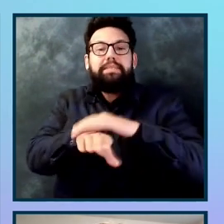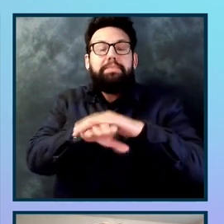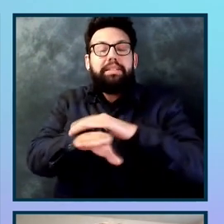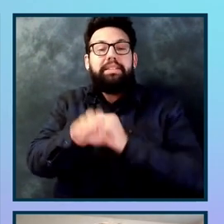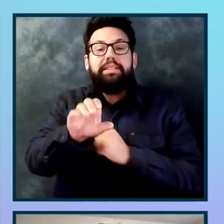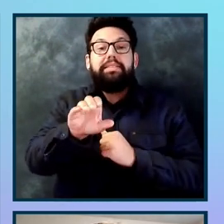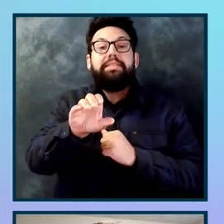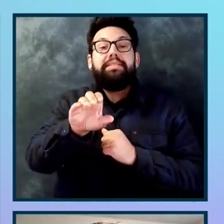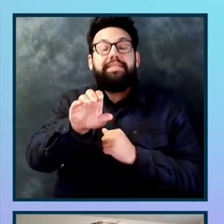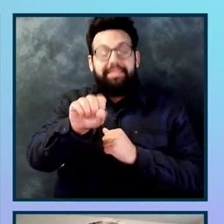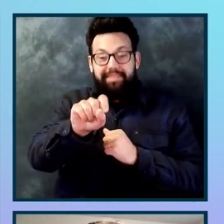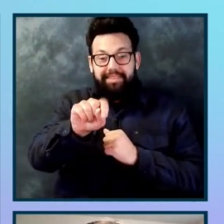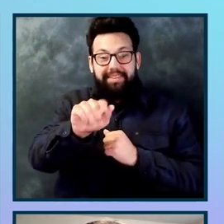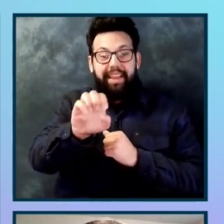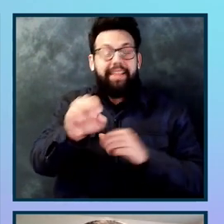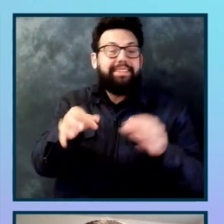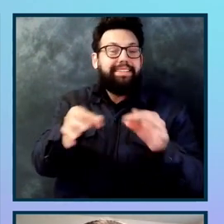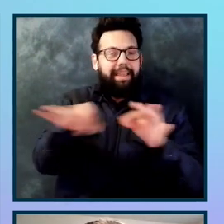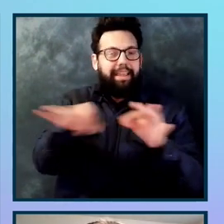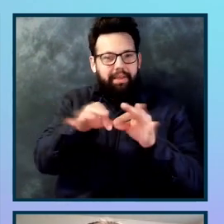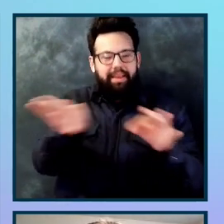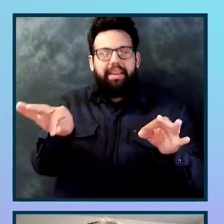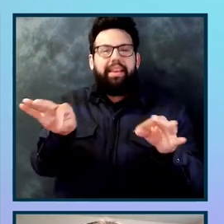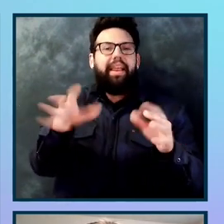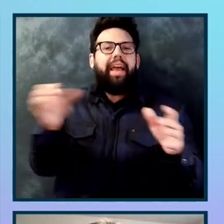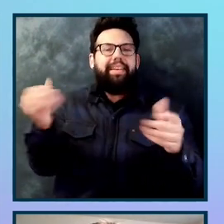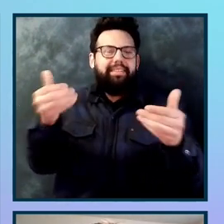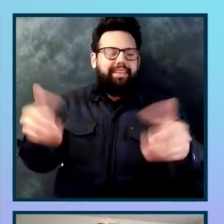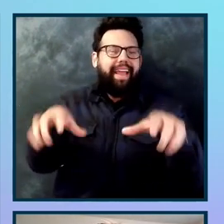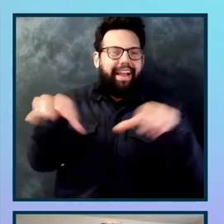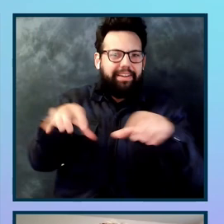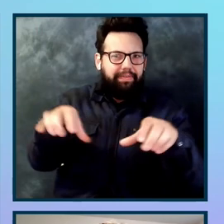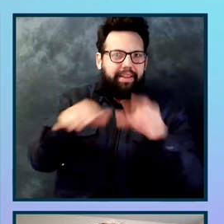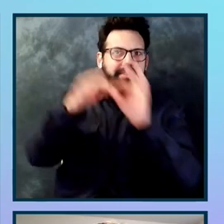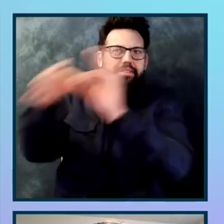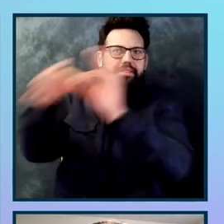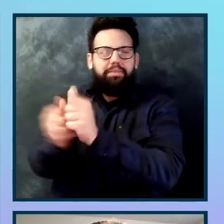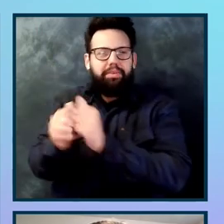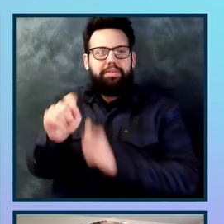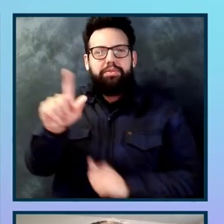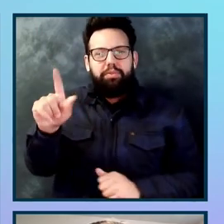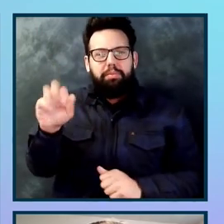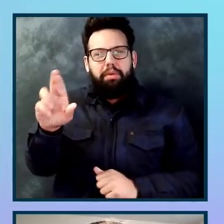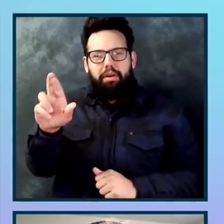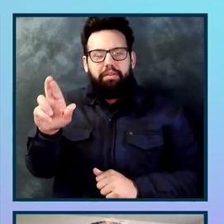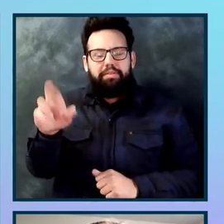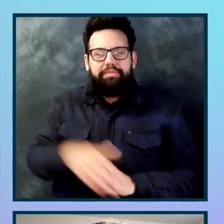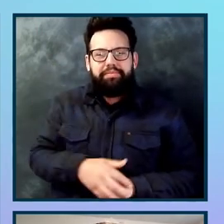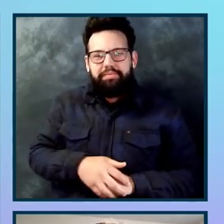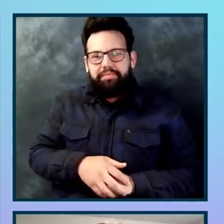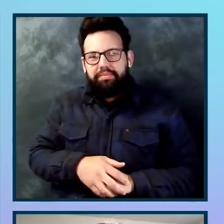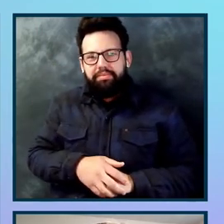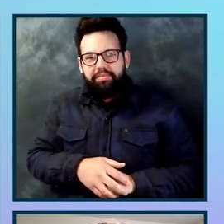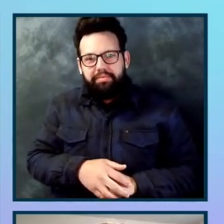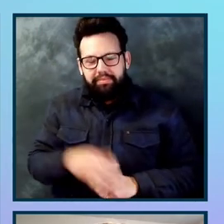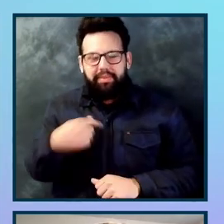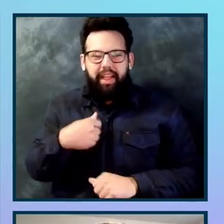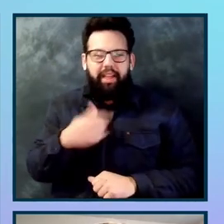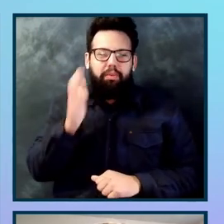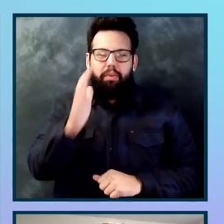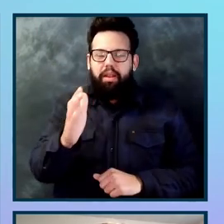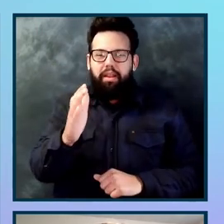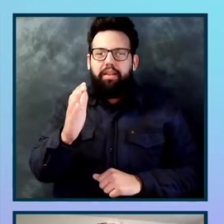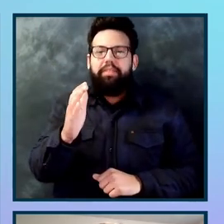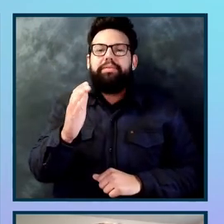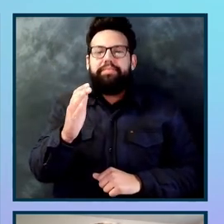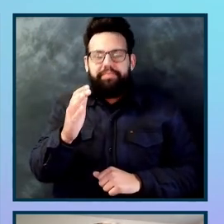because that's what we're told we need to do. Accessible main menu button. I'm going to take a shortcut and just look for accessibility